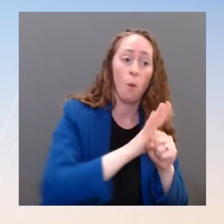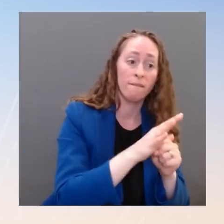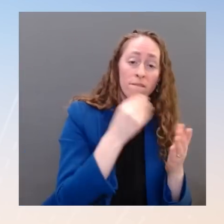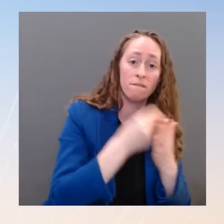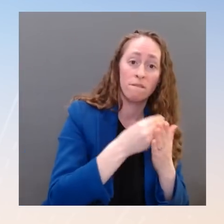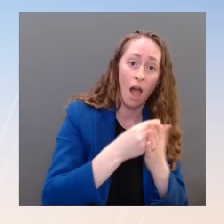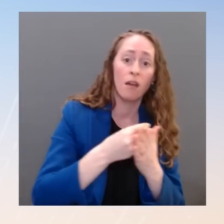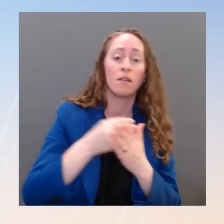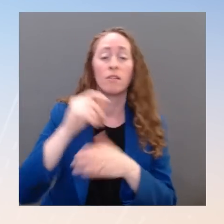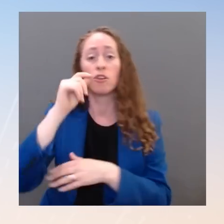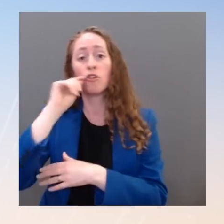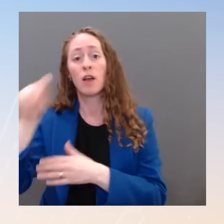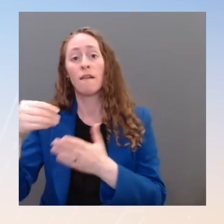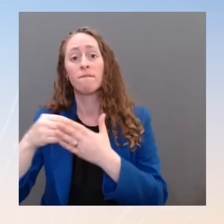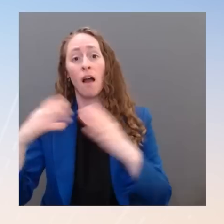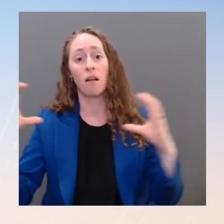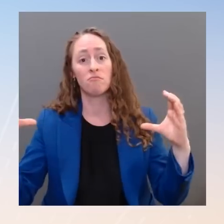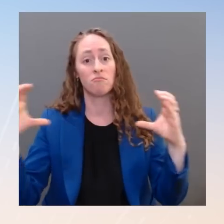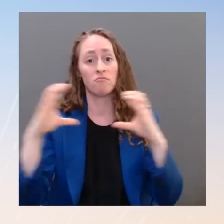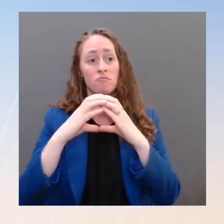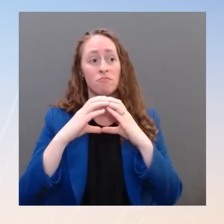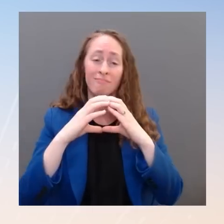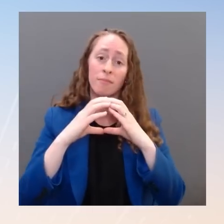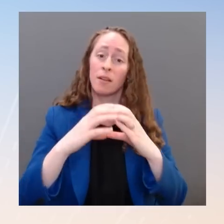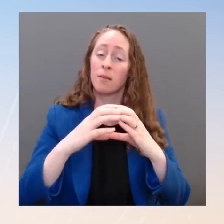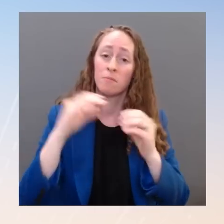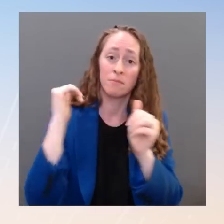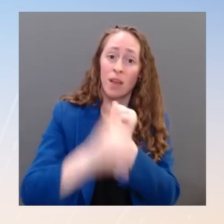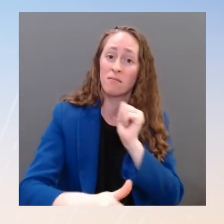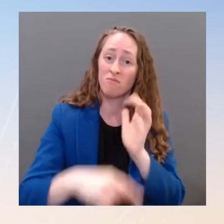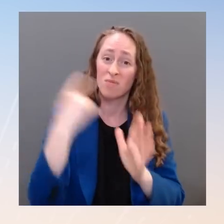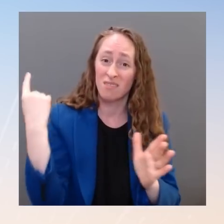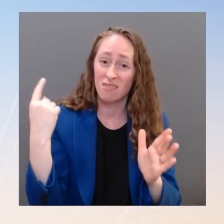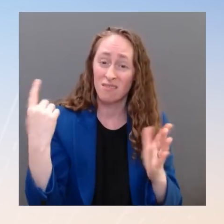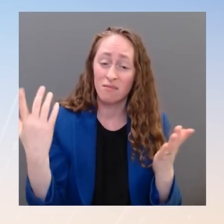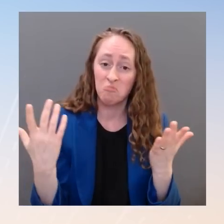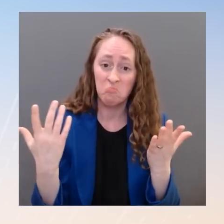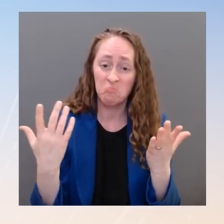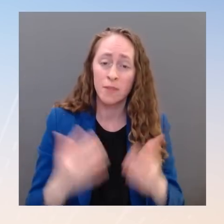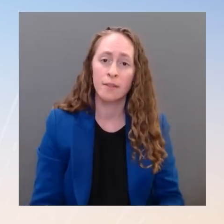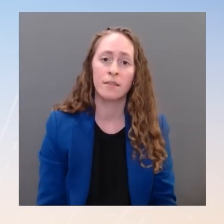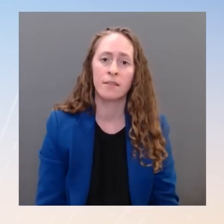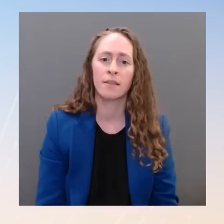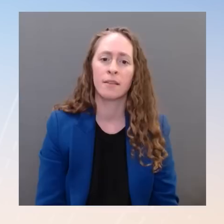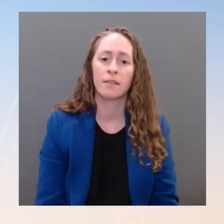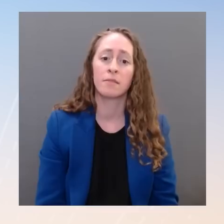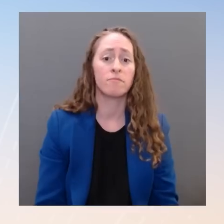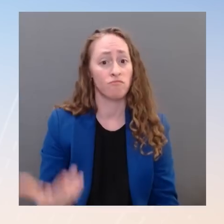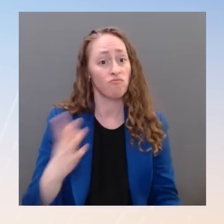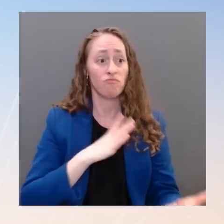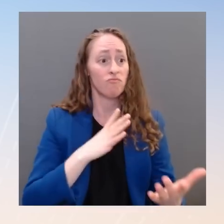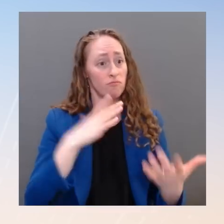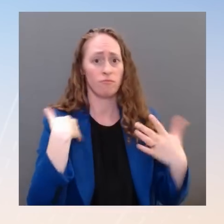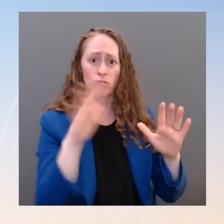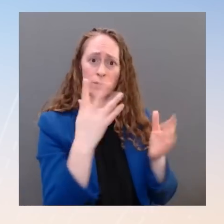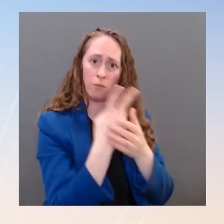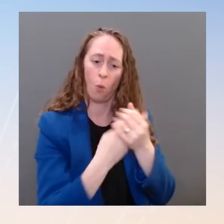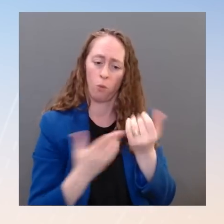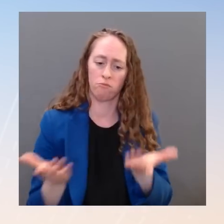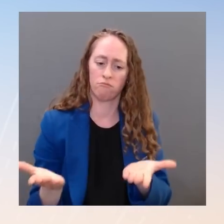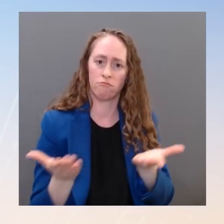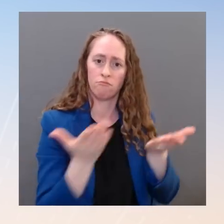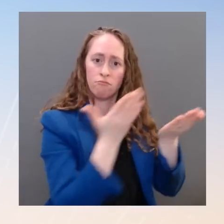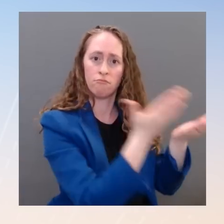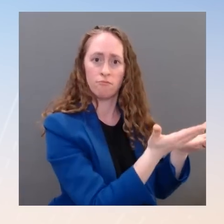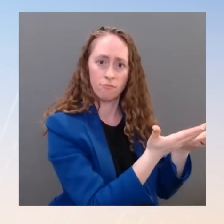funding requests today because they're both vital, they're both important. We need them both to help the Ukrainians and to help ensure we're continuing